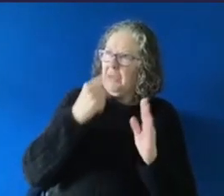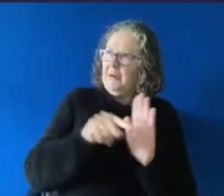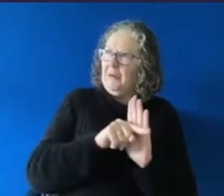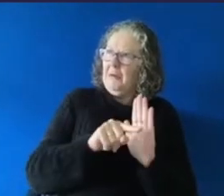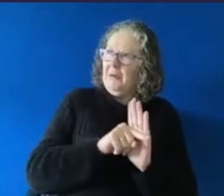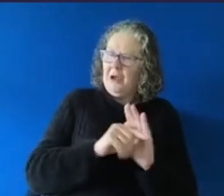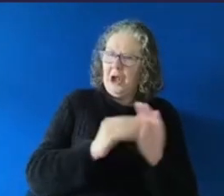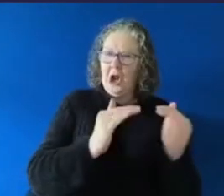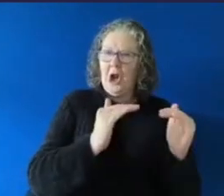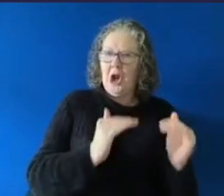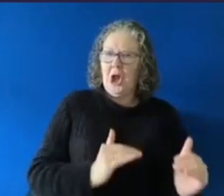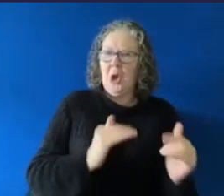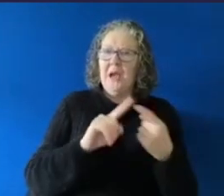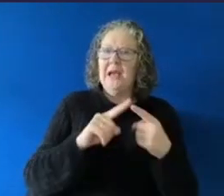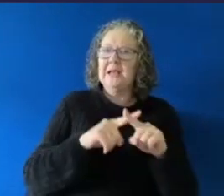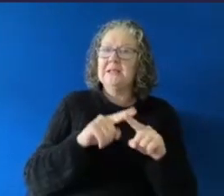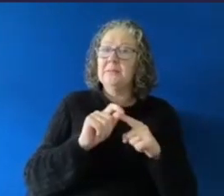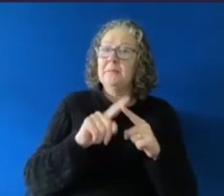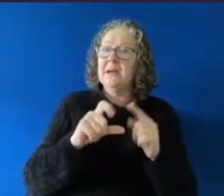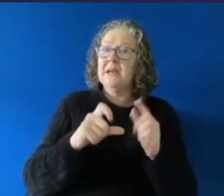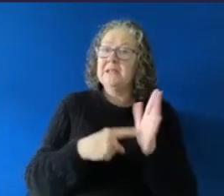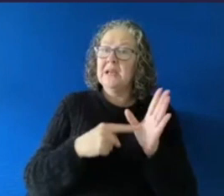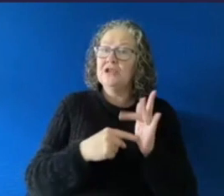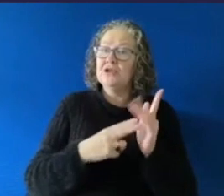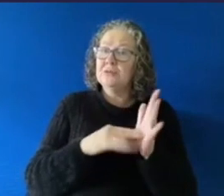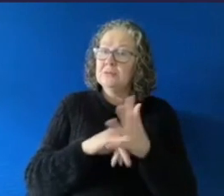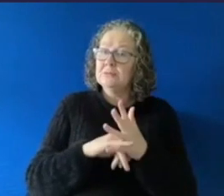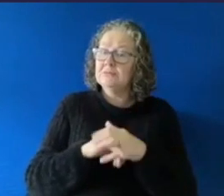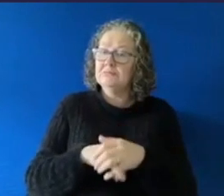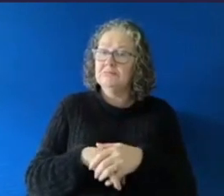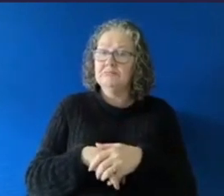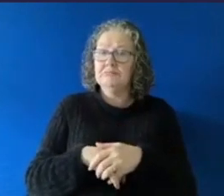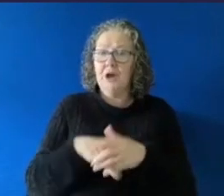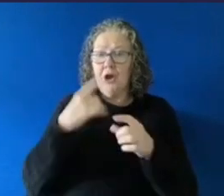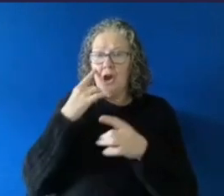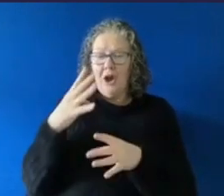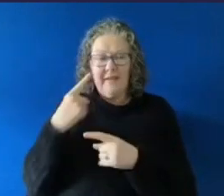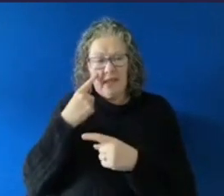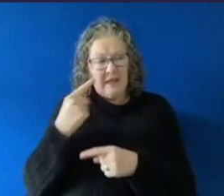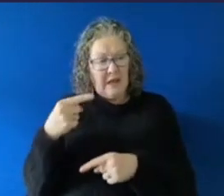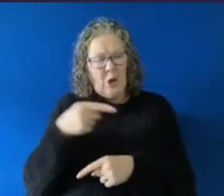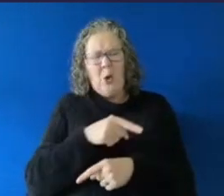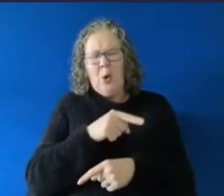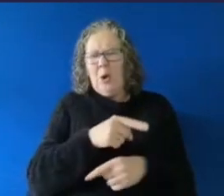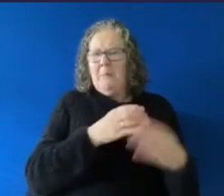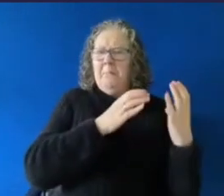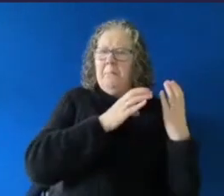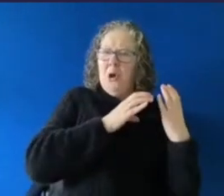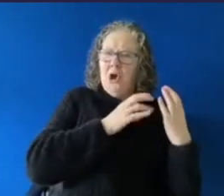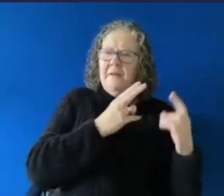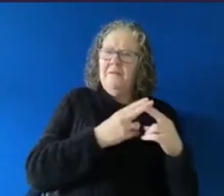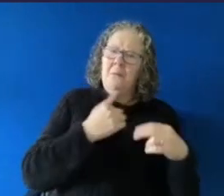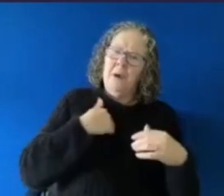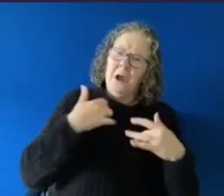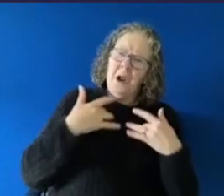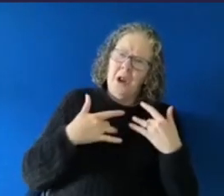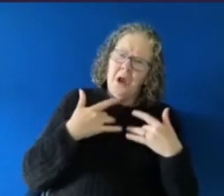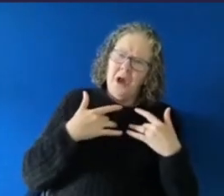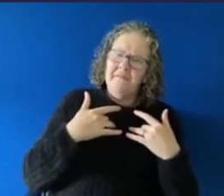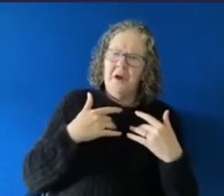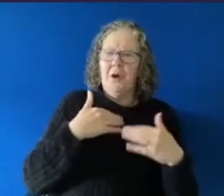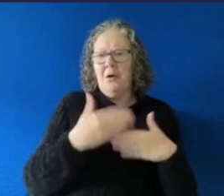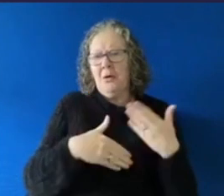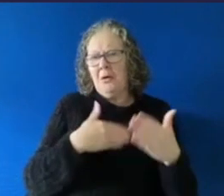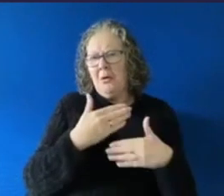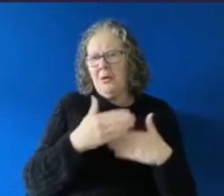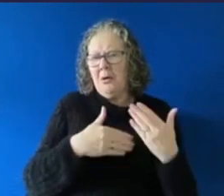low expectations, where they are often seen as burdens for life, and where their contributions or gifts are rarely